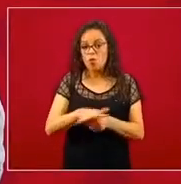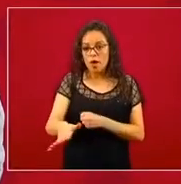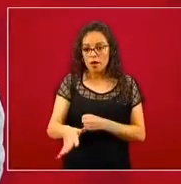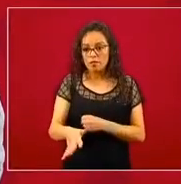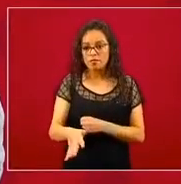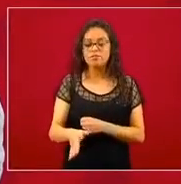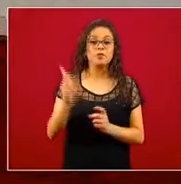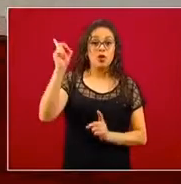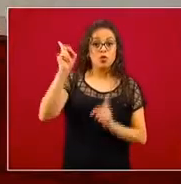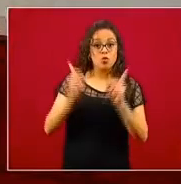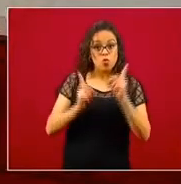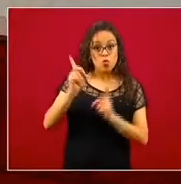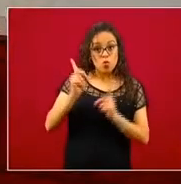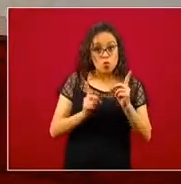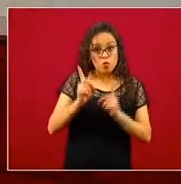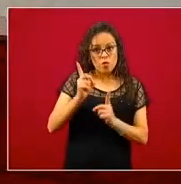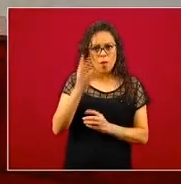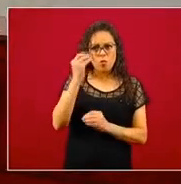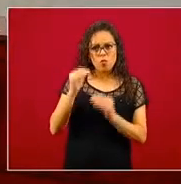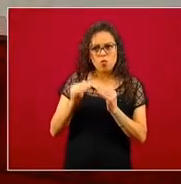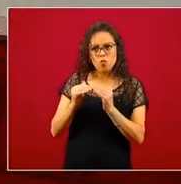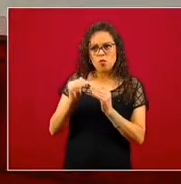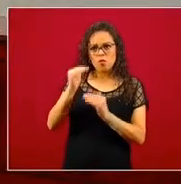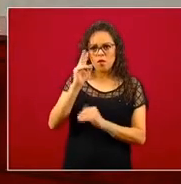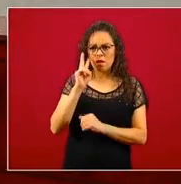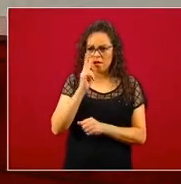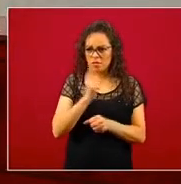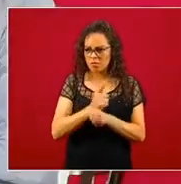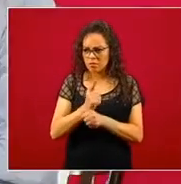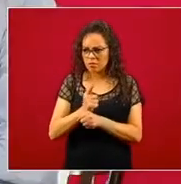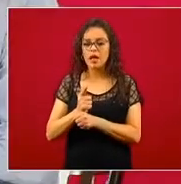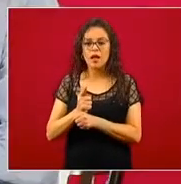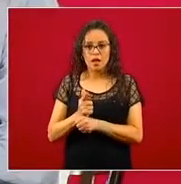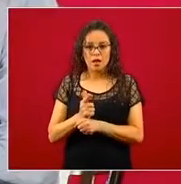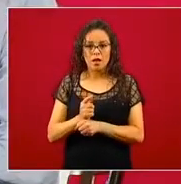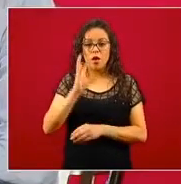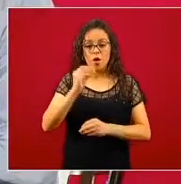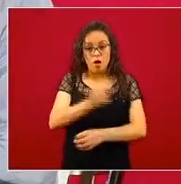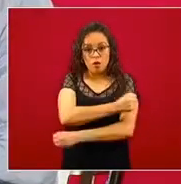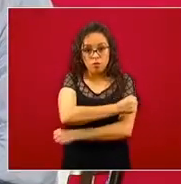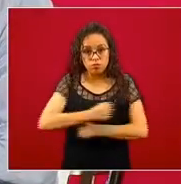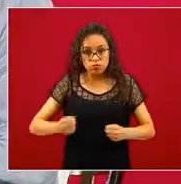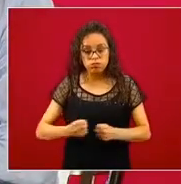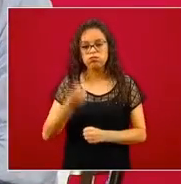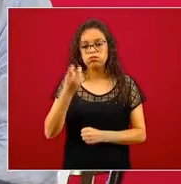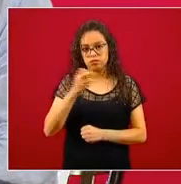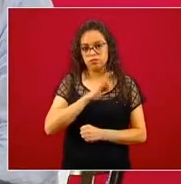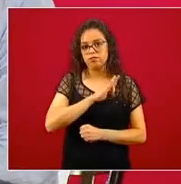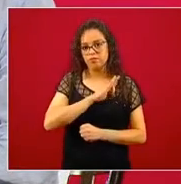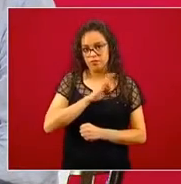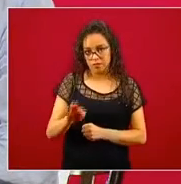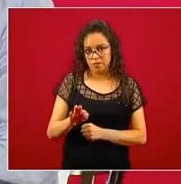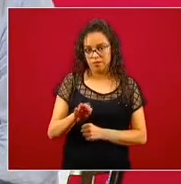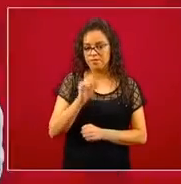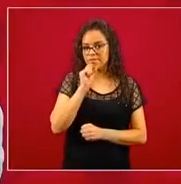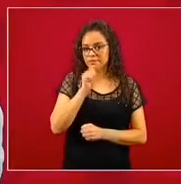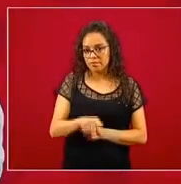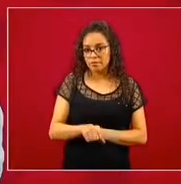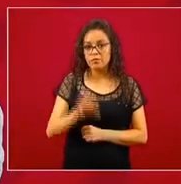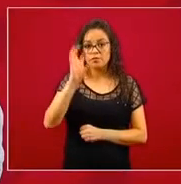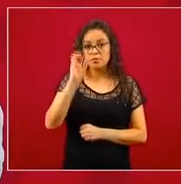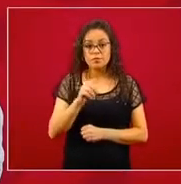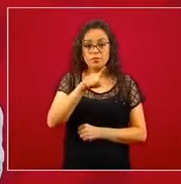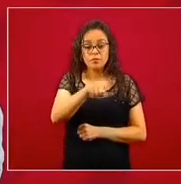we recommend? To be always suspicious, sorry, if the person is